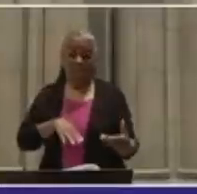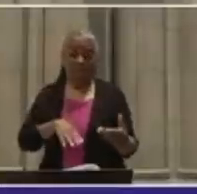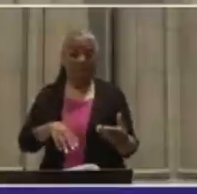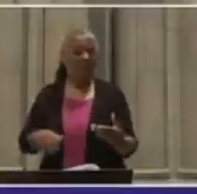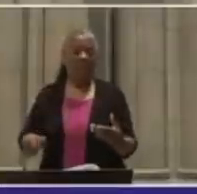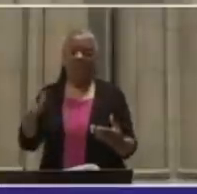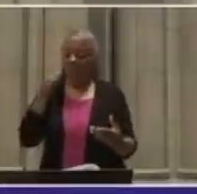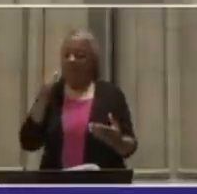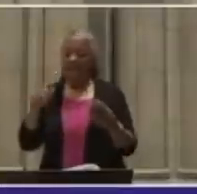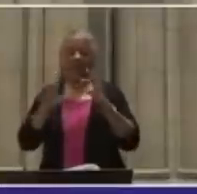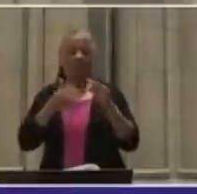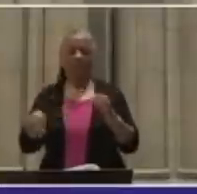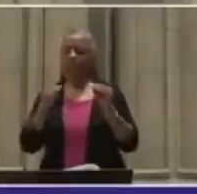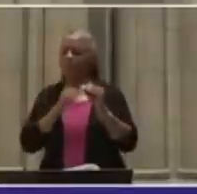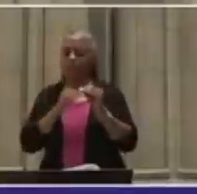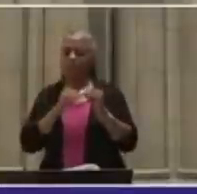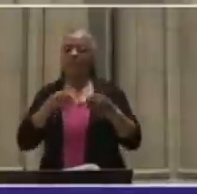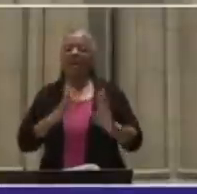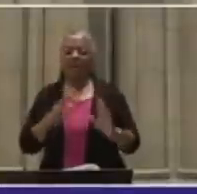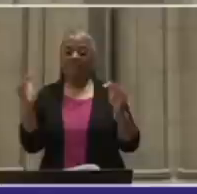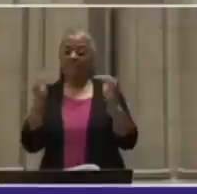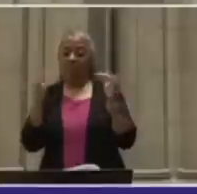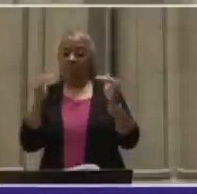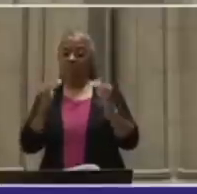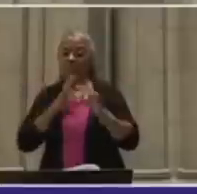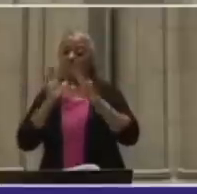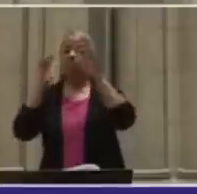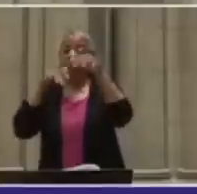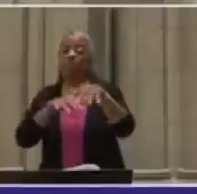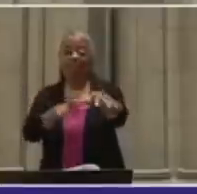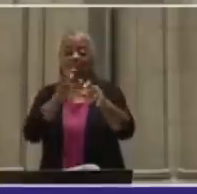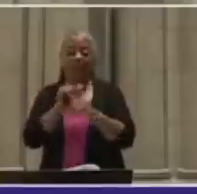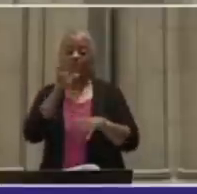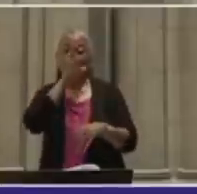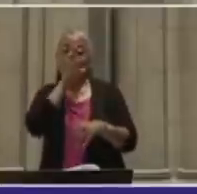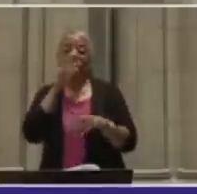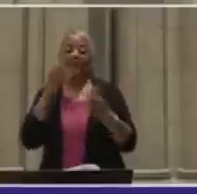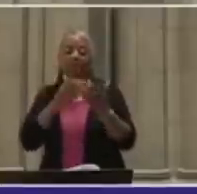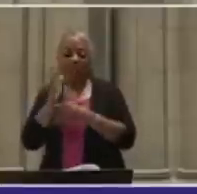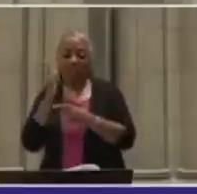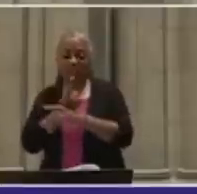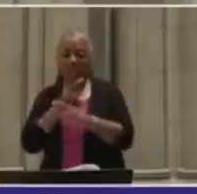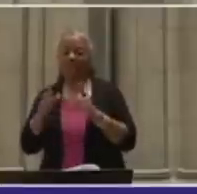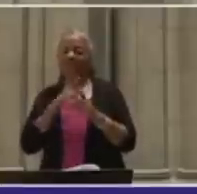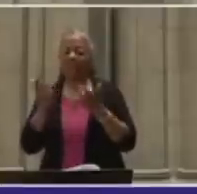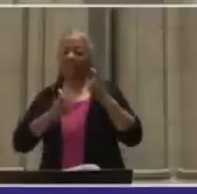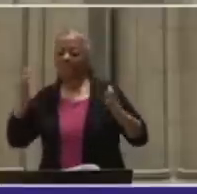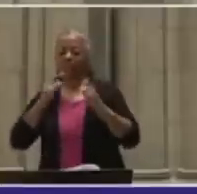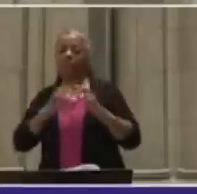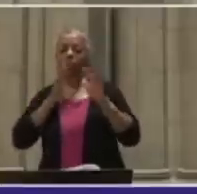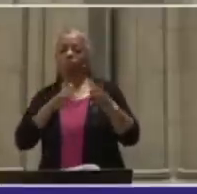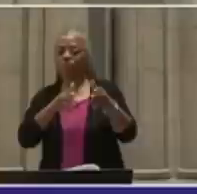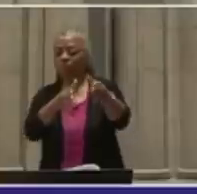isn't an option anymore. Let justice roll down like waters, and righteousness like a mighty